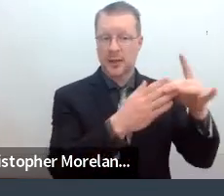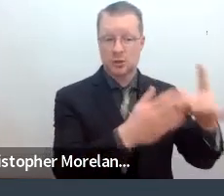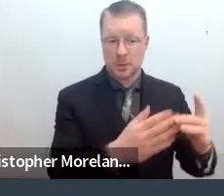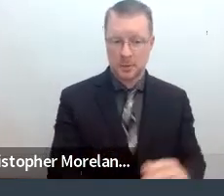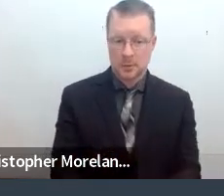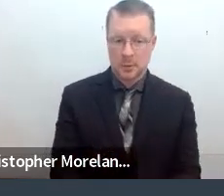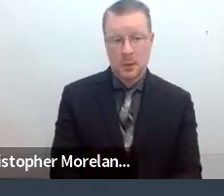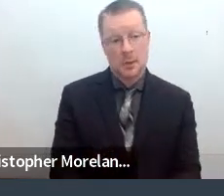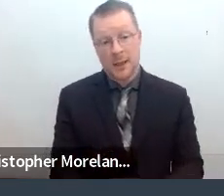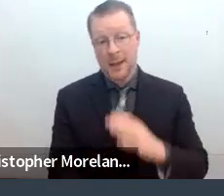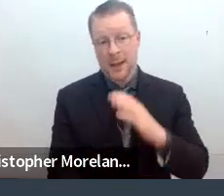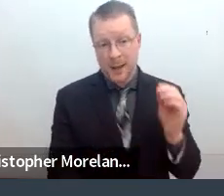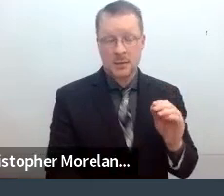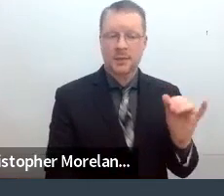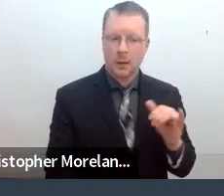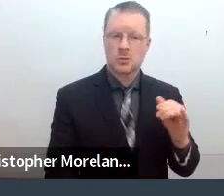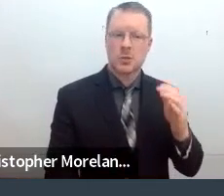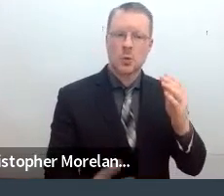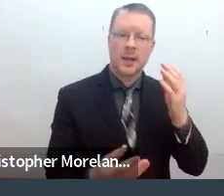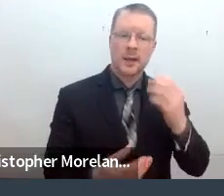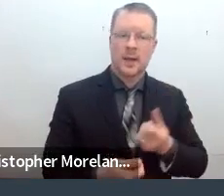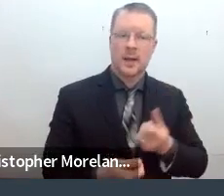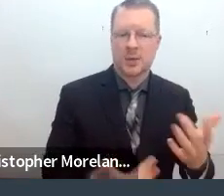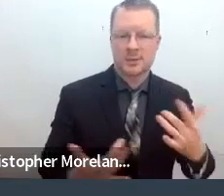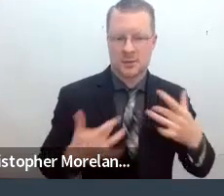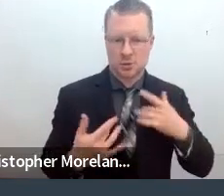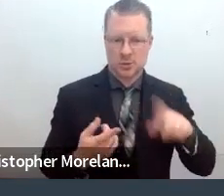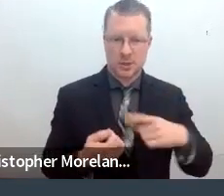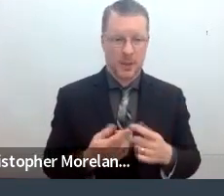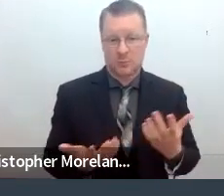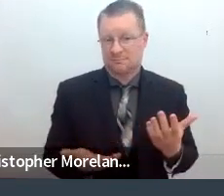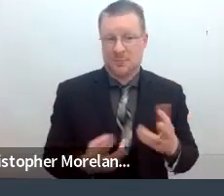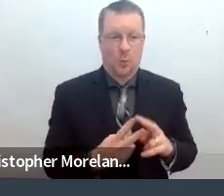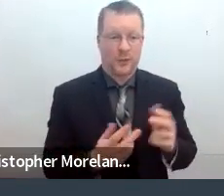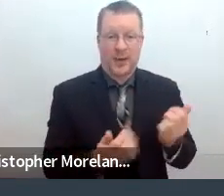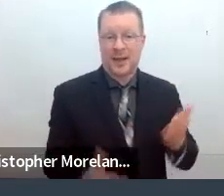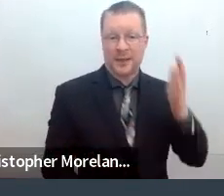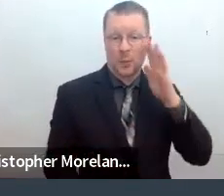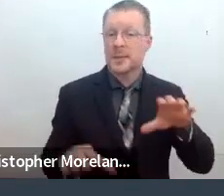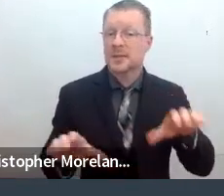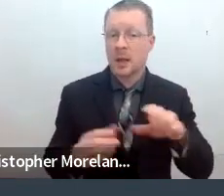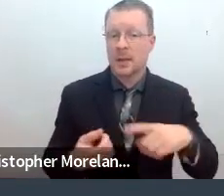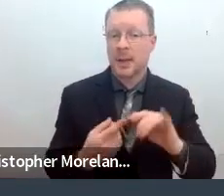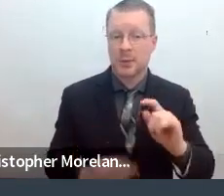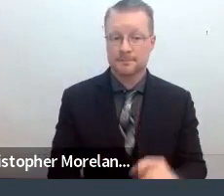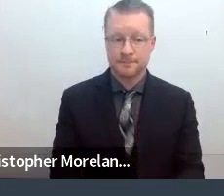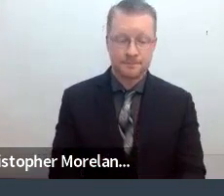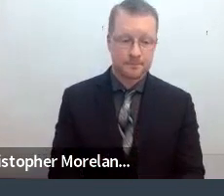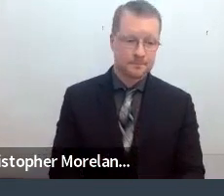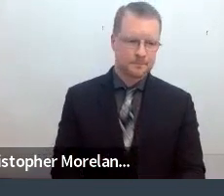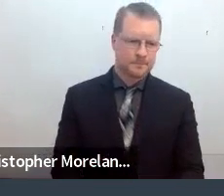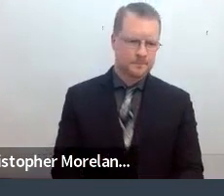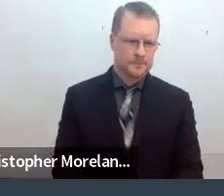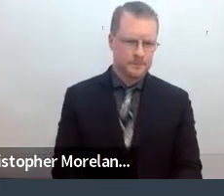report experiences with harassment to their leadership. And they also expressed concerns about whether anything would even